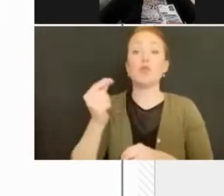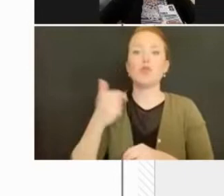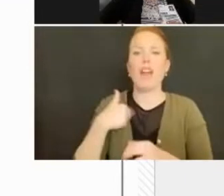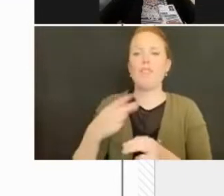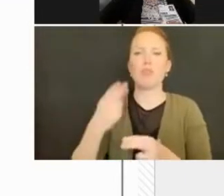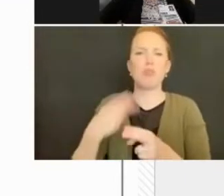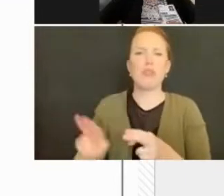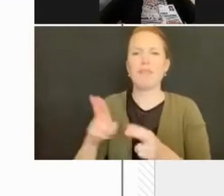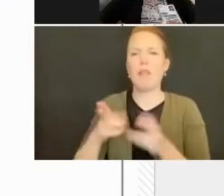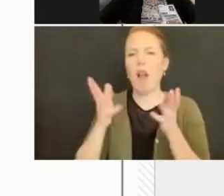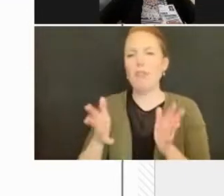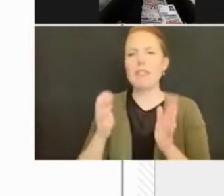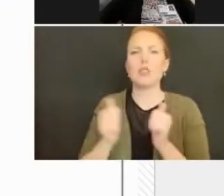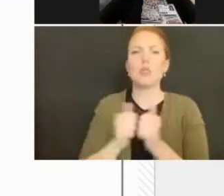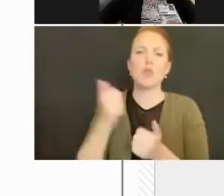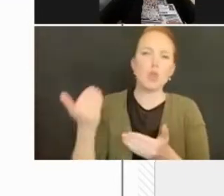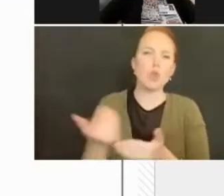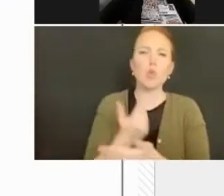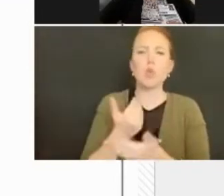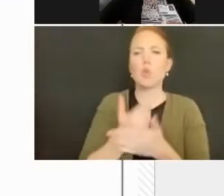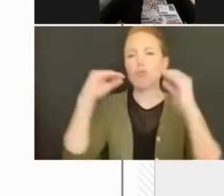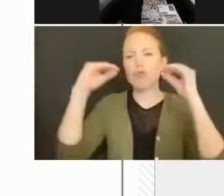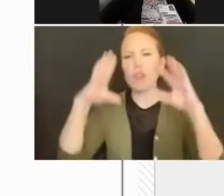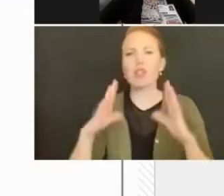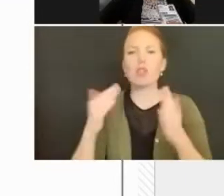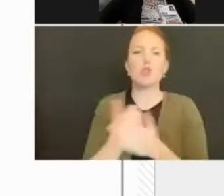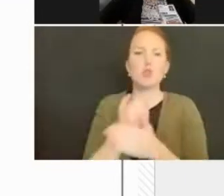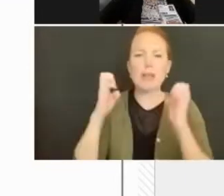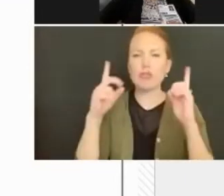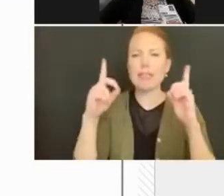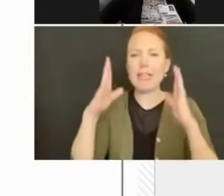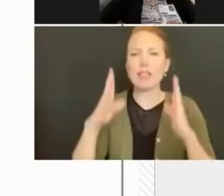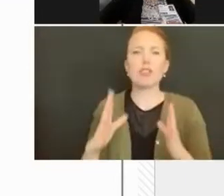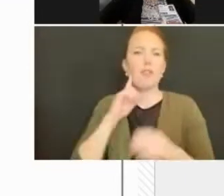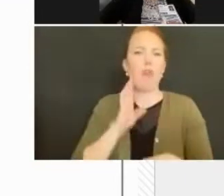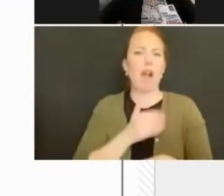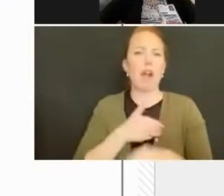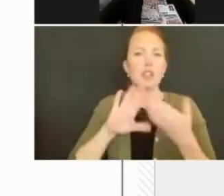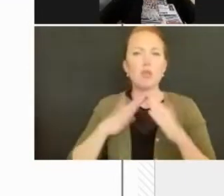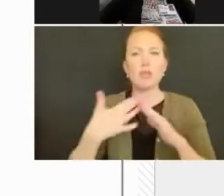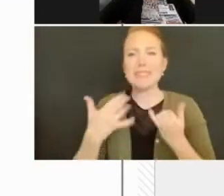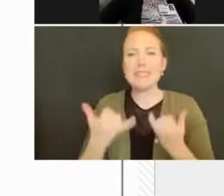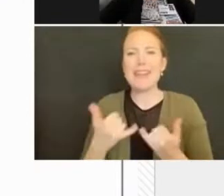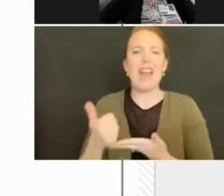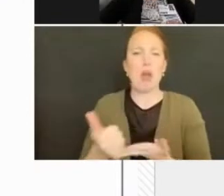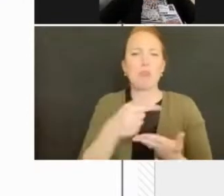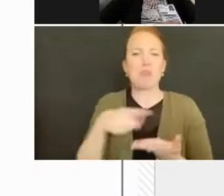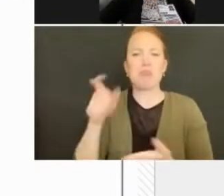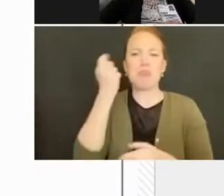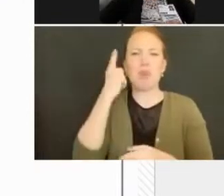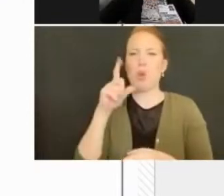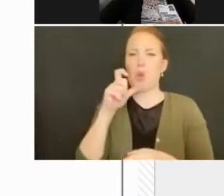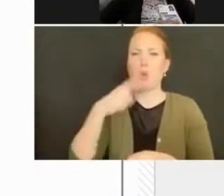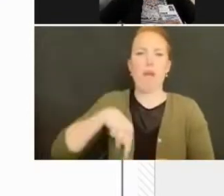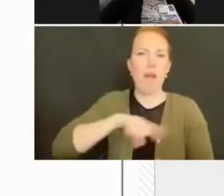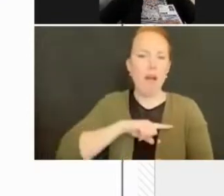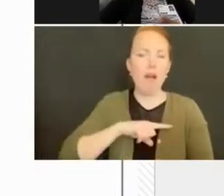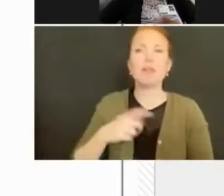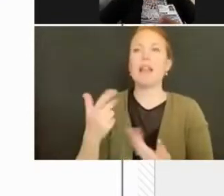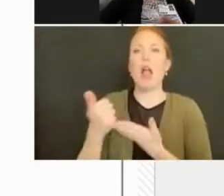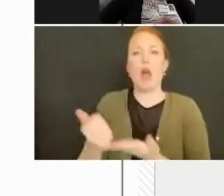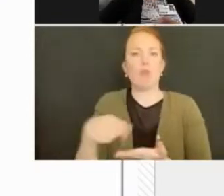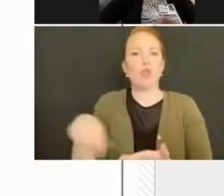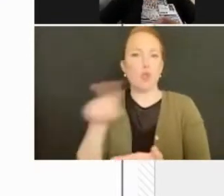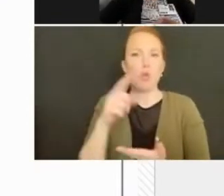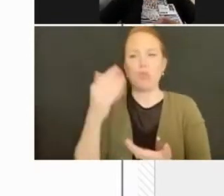new instructors, the new educators in our community today, to help you understand who we are, help you make the most of these resources. Just type